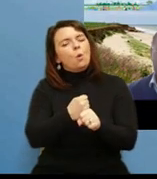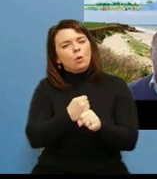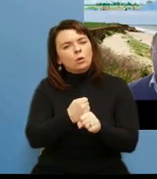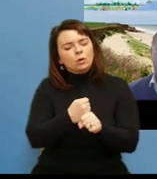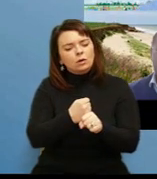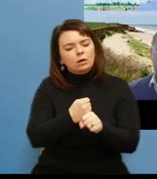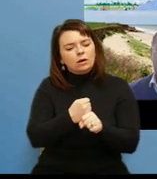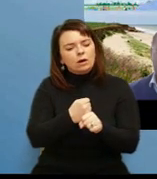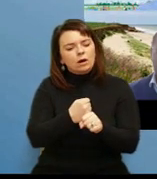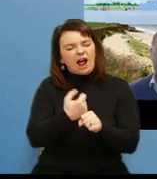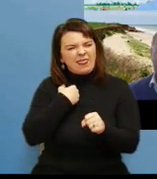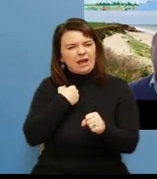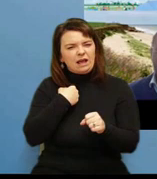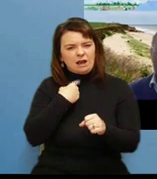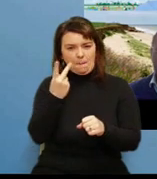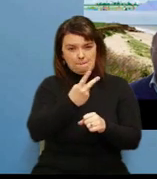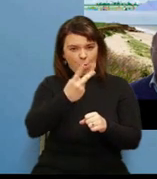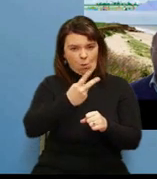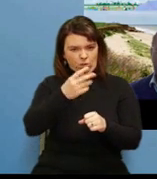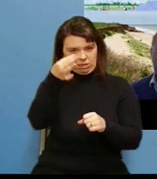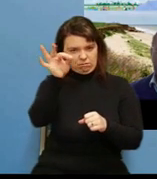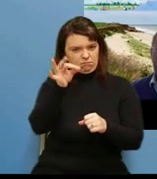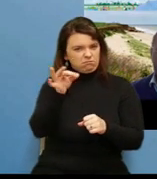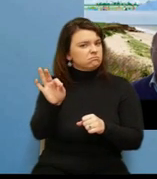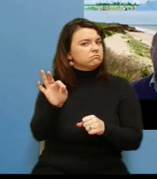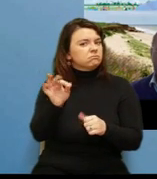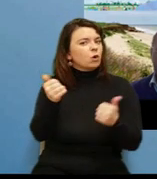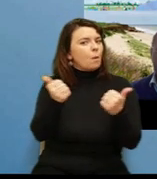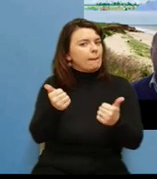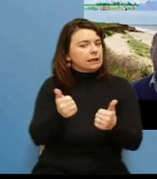can mark both of those as complete.